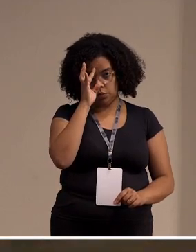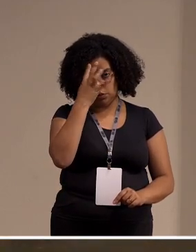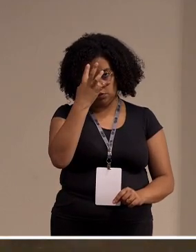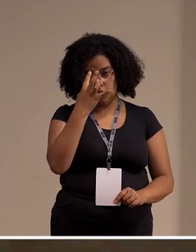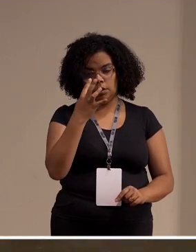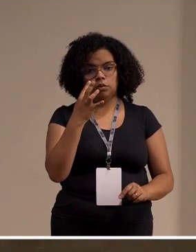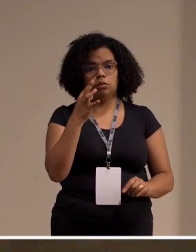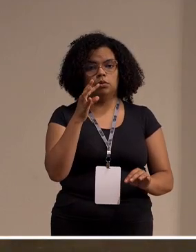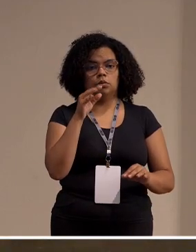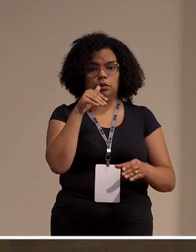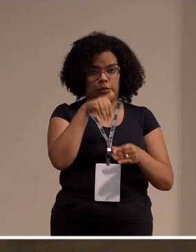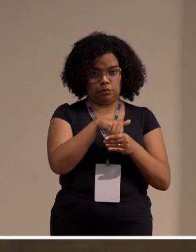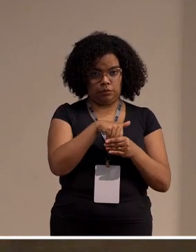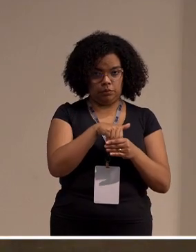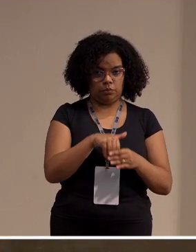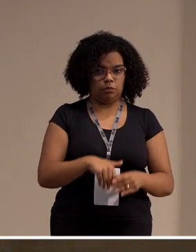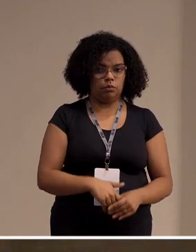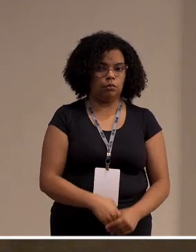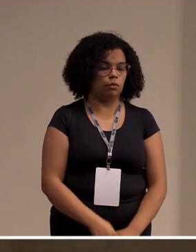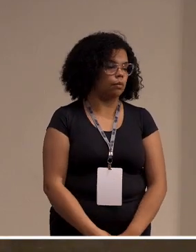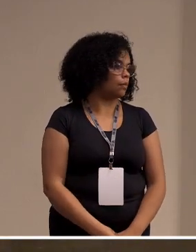eleição?